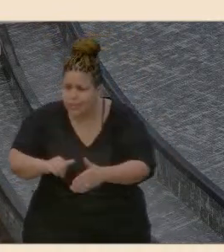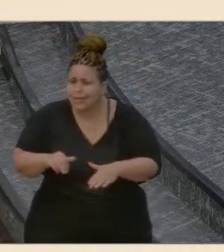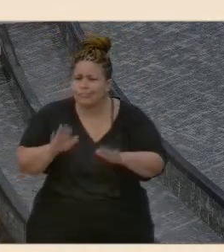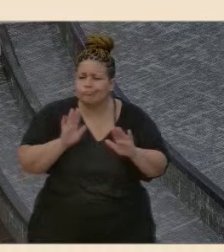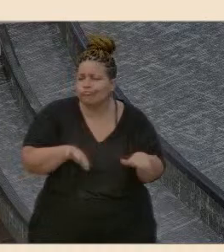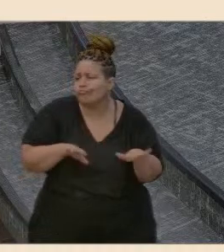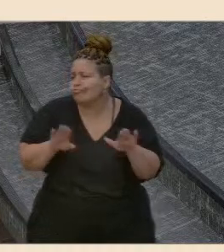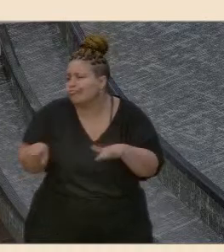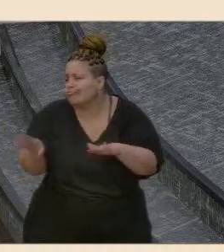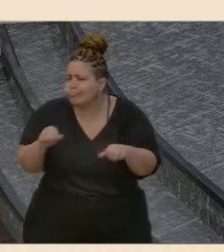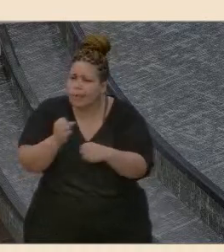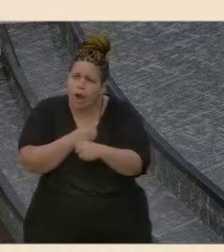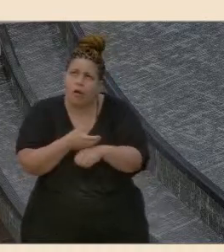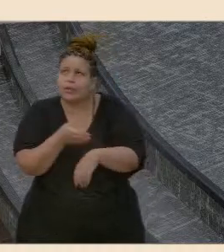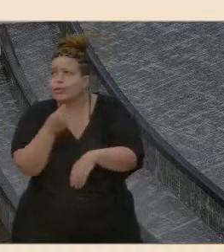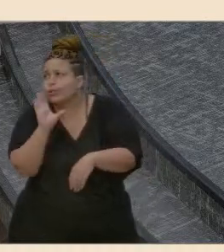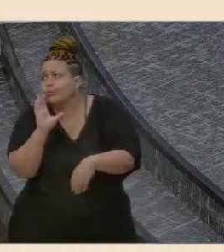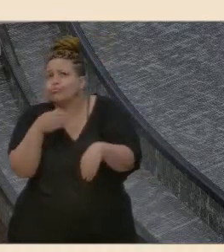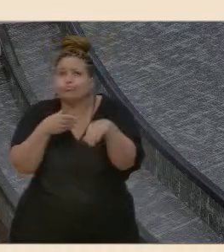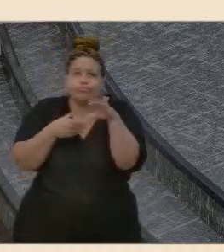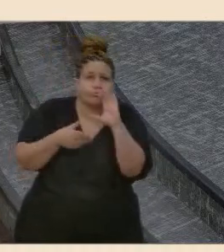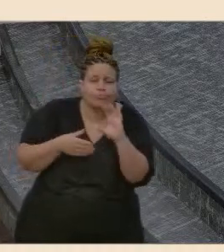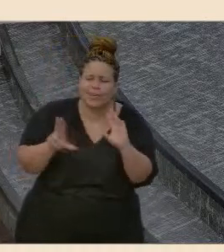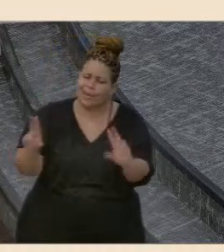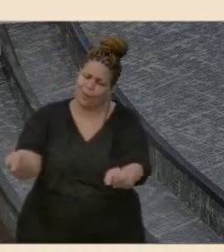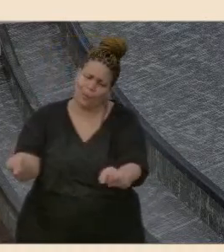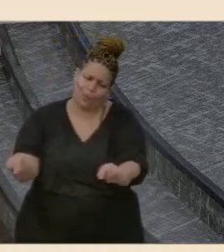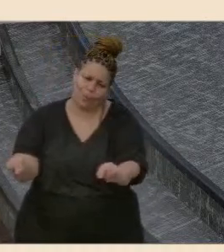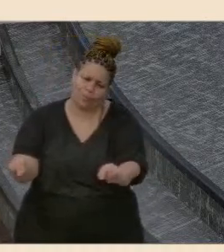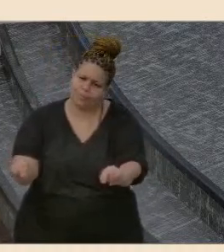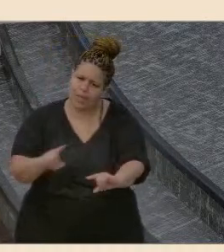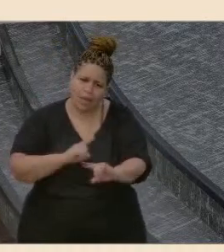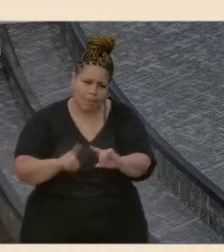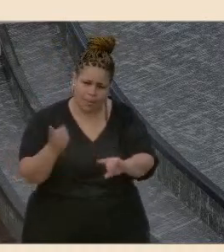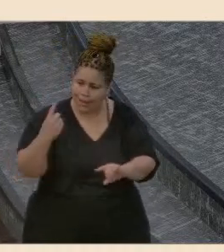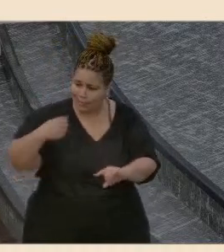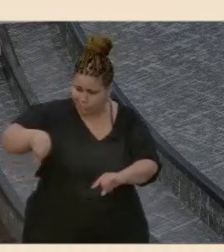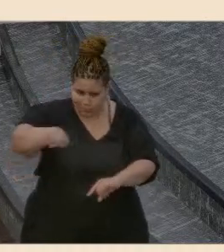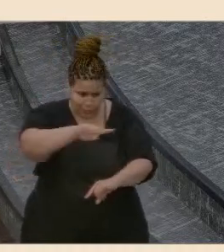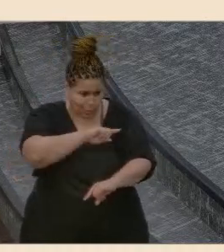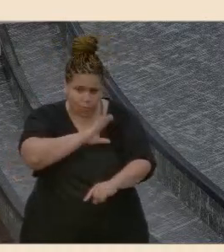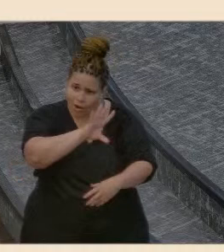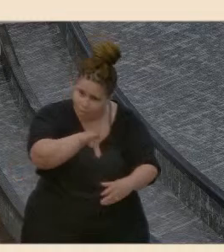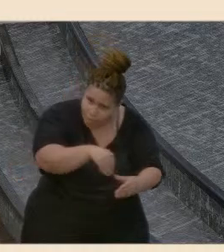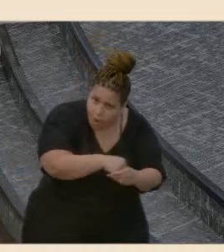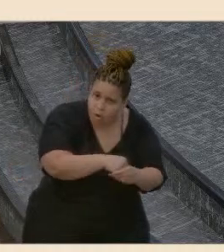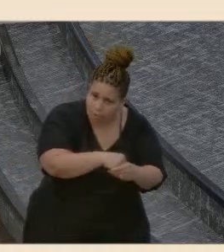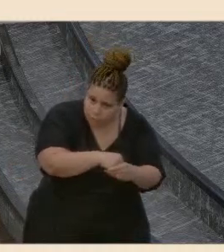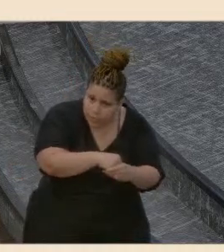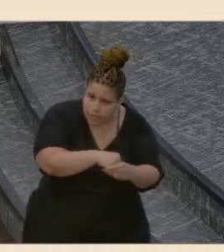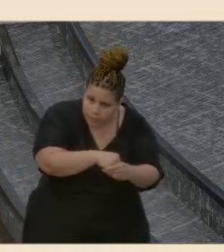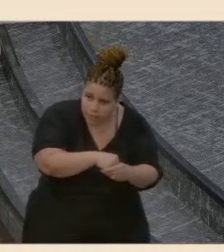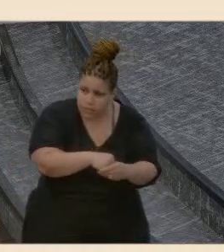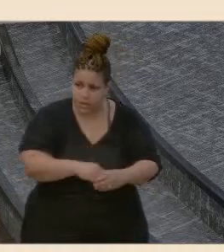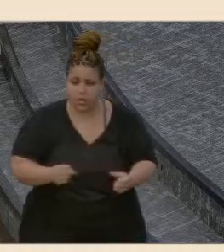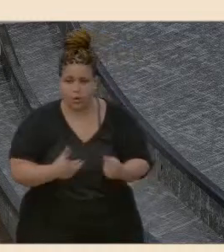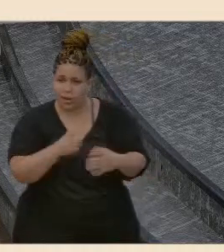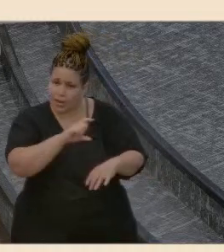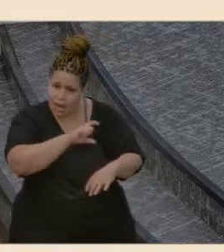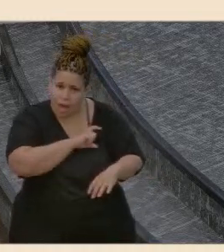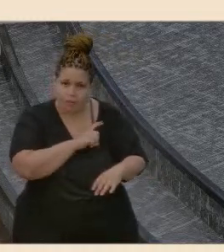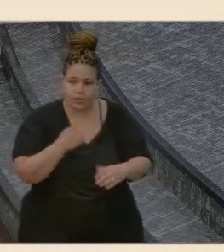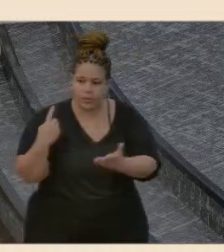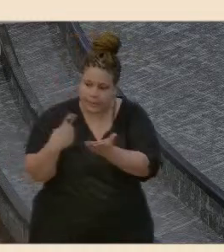drink coffee. We really, really got deep involved in a lot of the officers, and at the end of the event, we talked about how good it